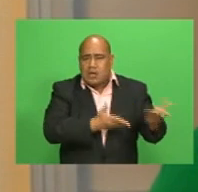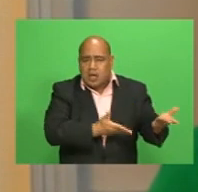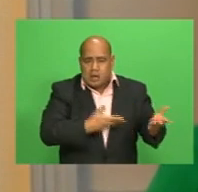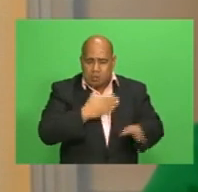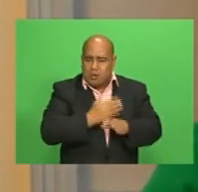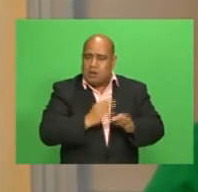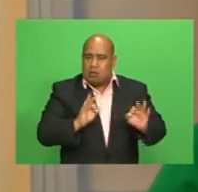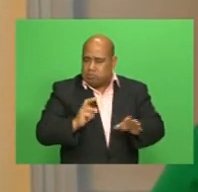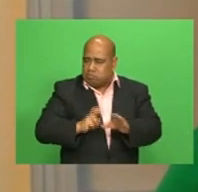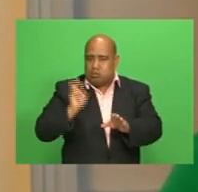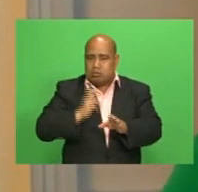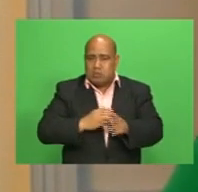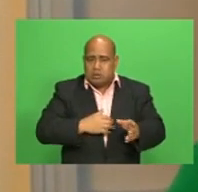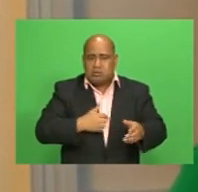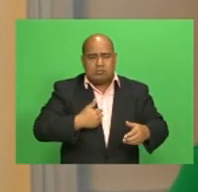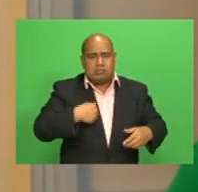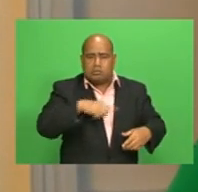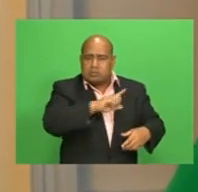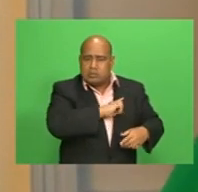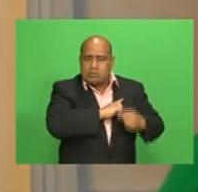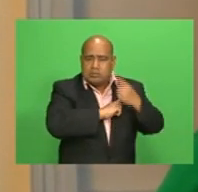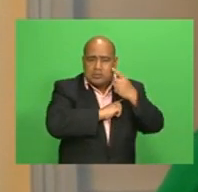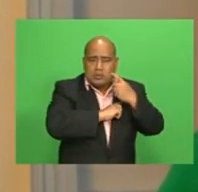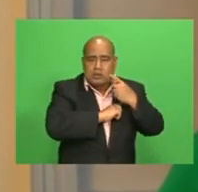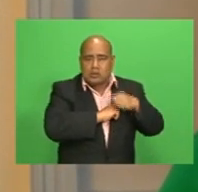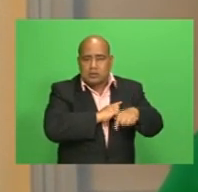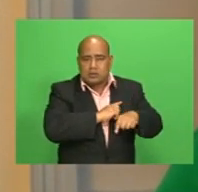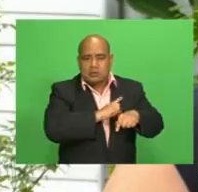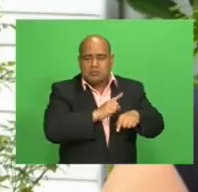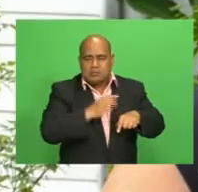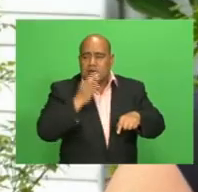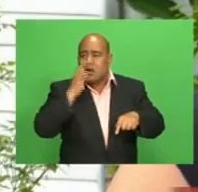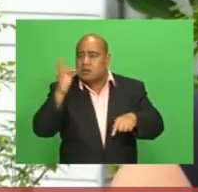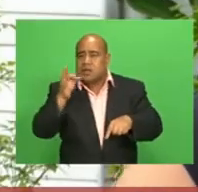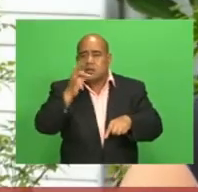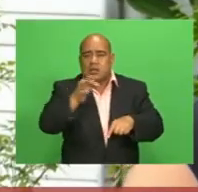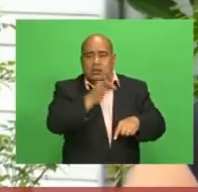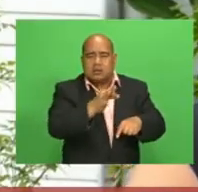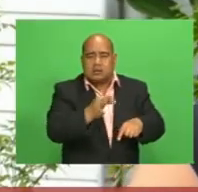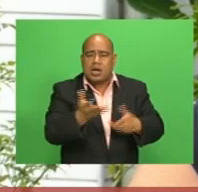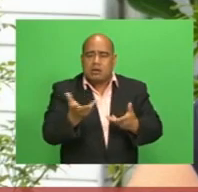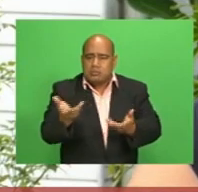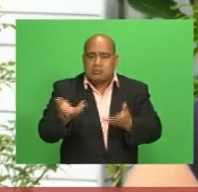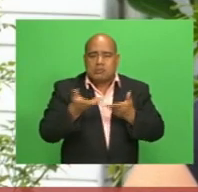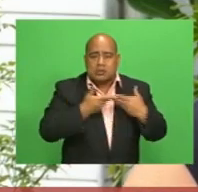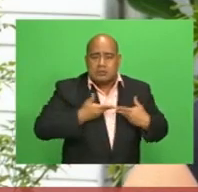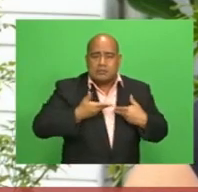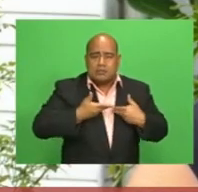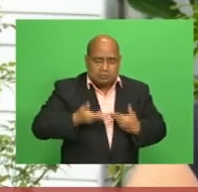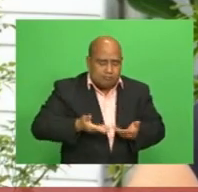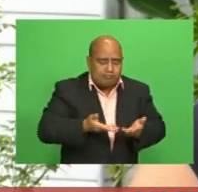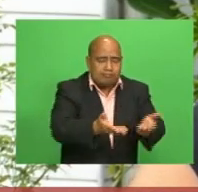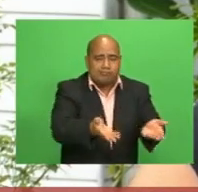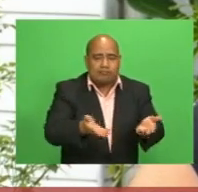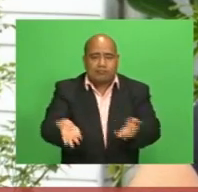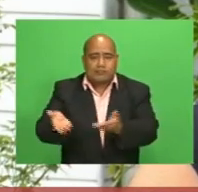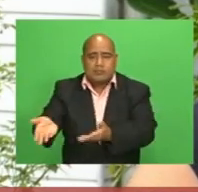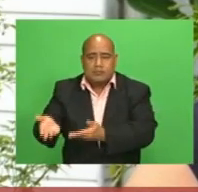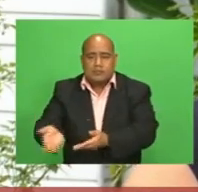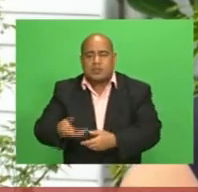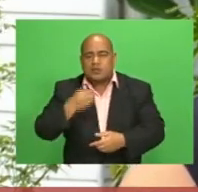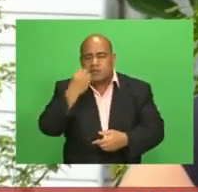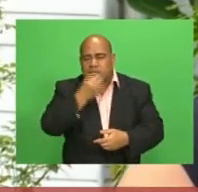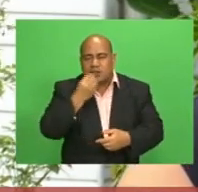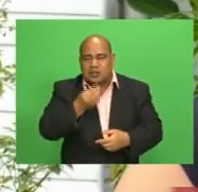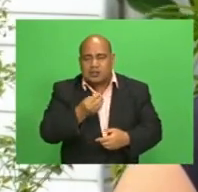what we are trying to do, we are trying to reach out as much as possible. Food security has been a significant challenge in the wake of